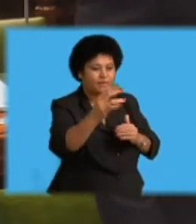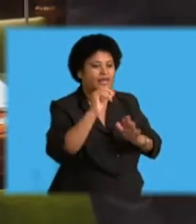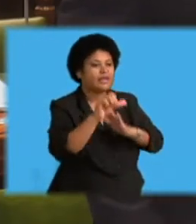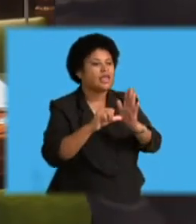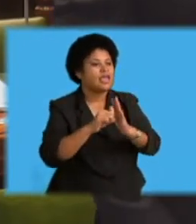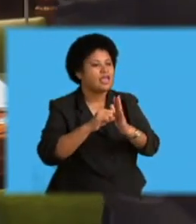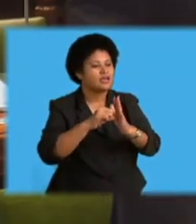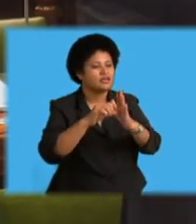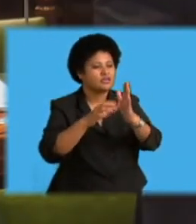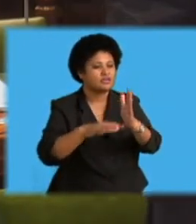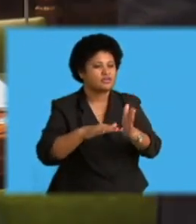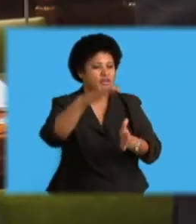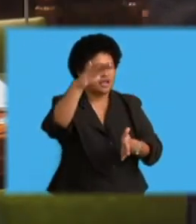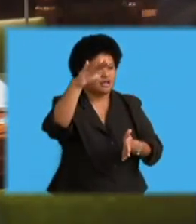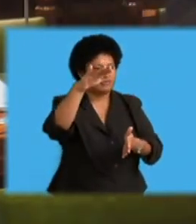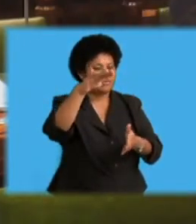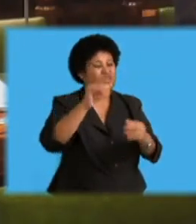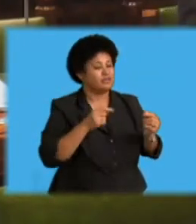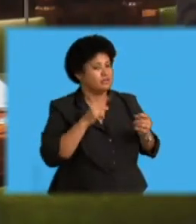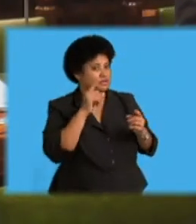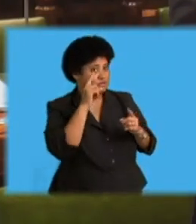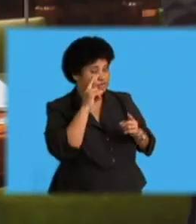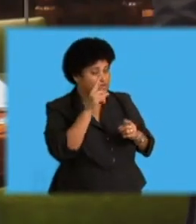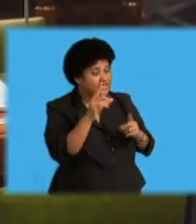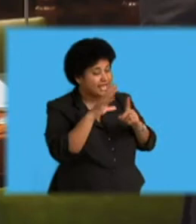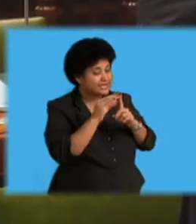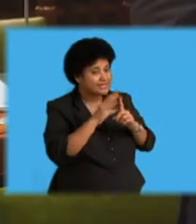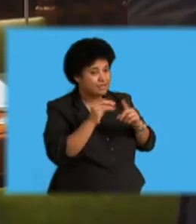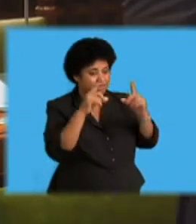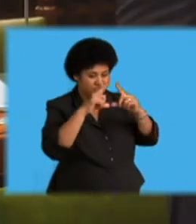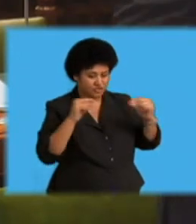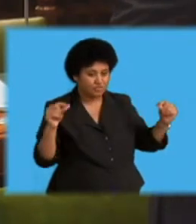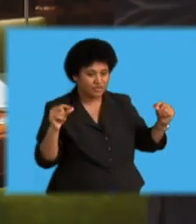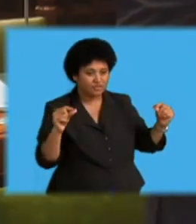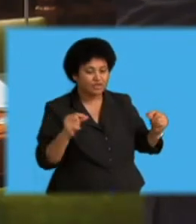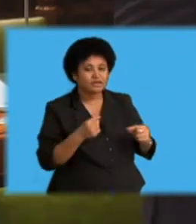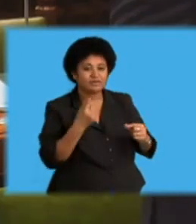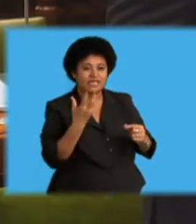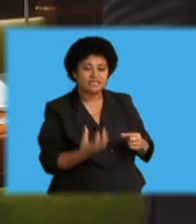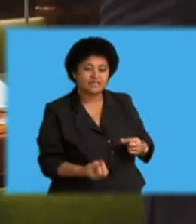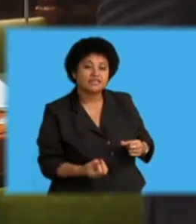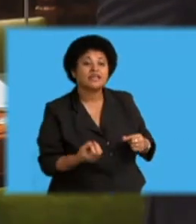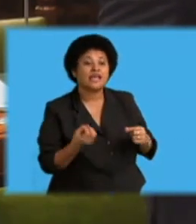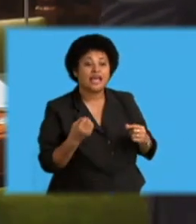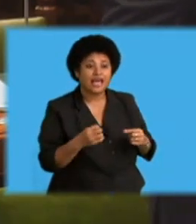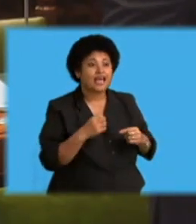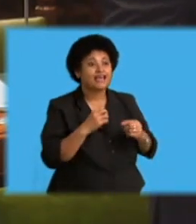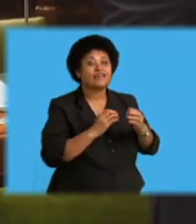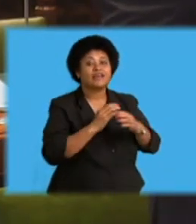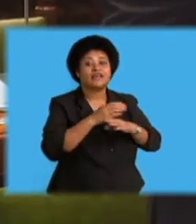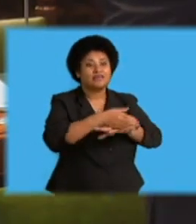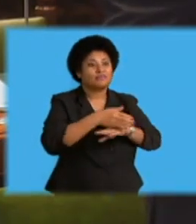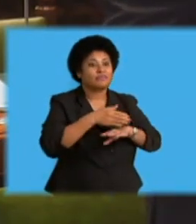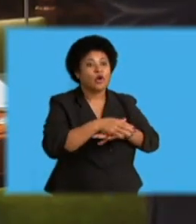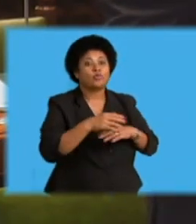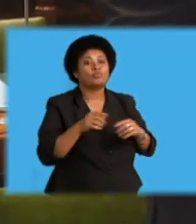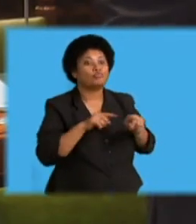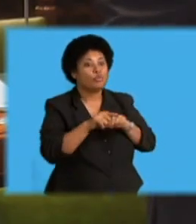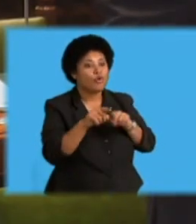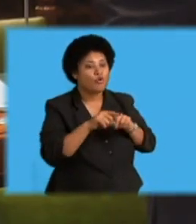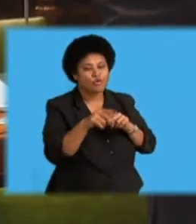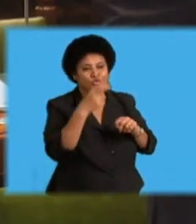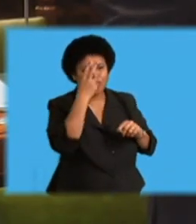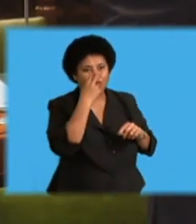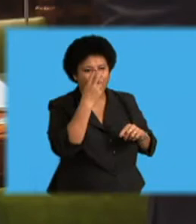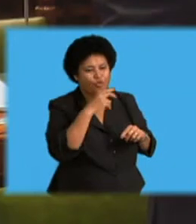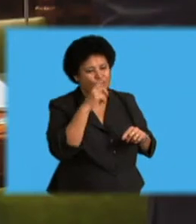Speaker, for example, has a super aging population. They spend a third of the entire